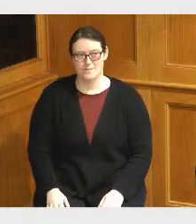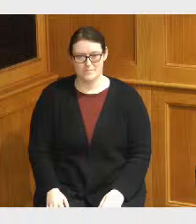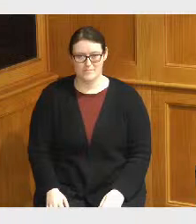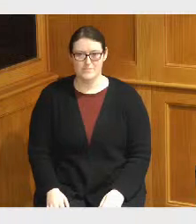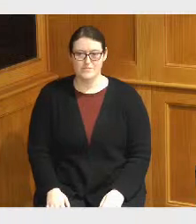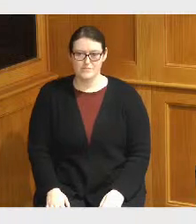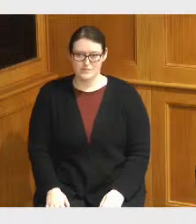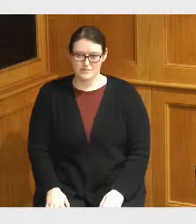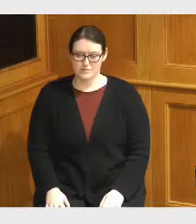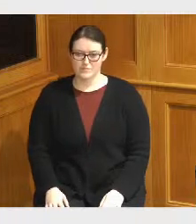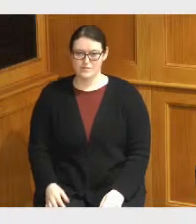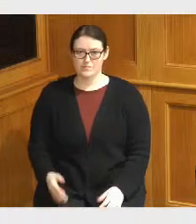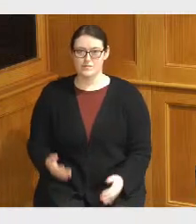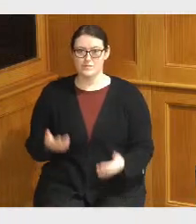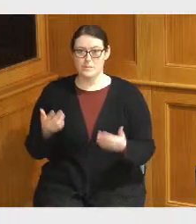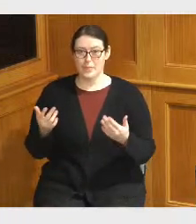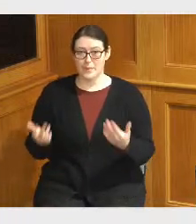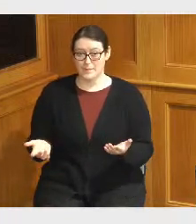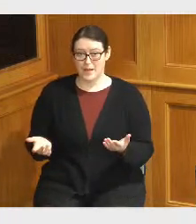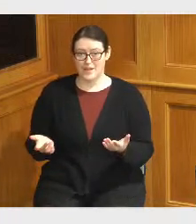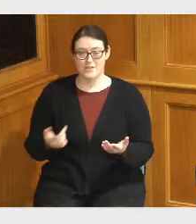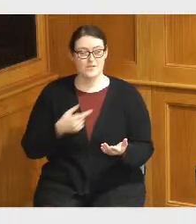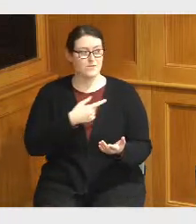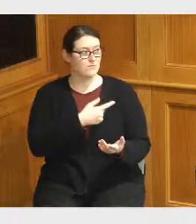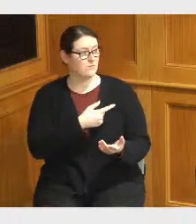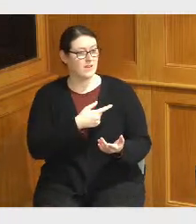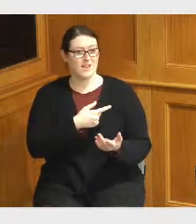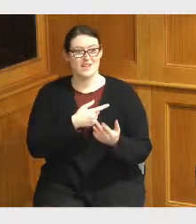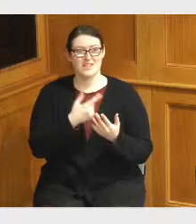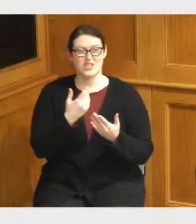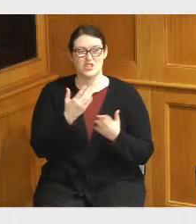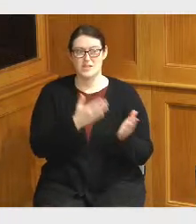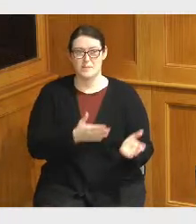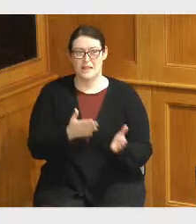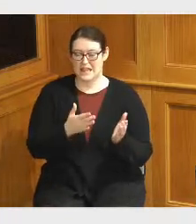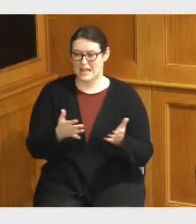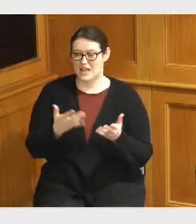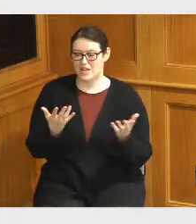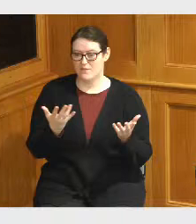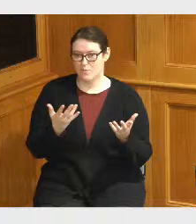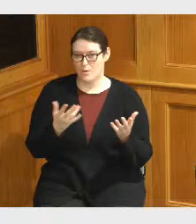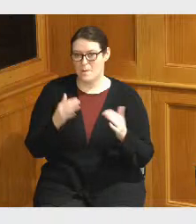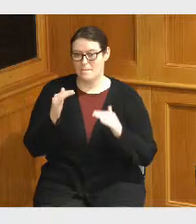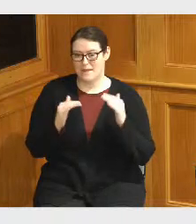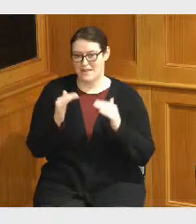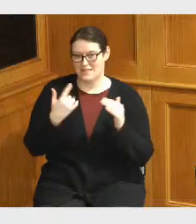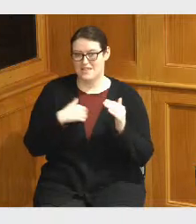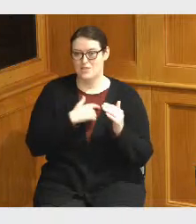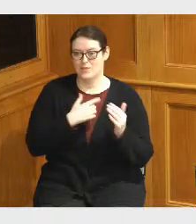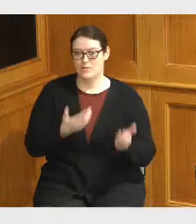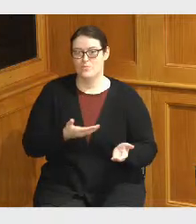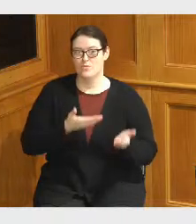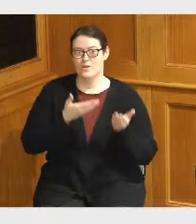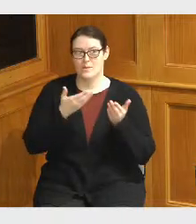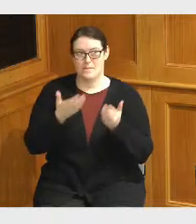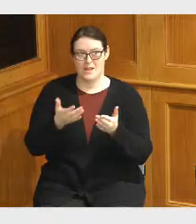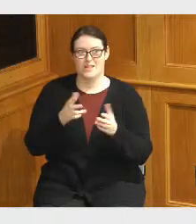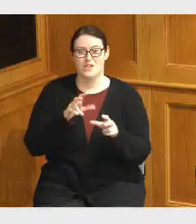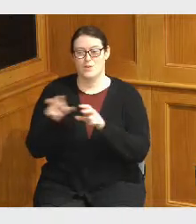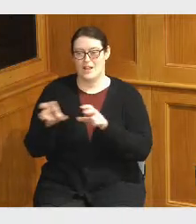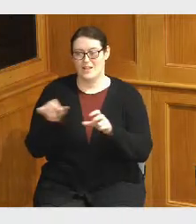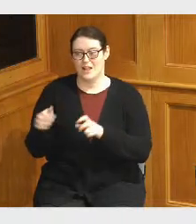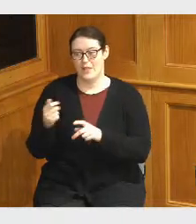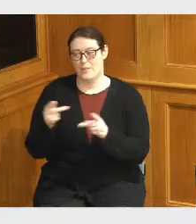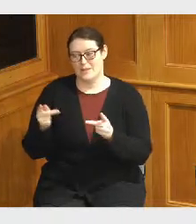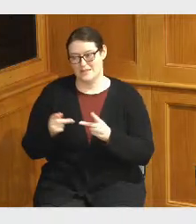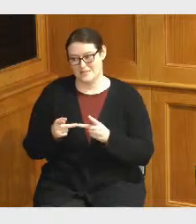So here is, though, the outline of the program balances that are being recommended for reallocation.